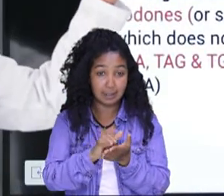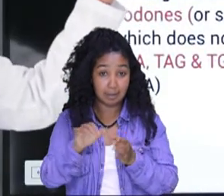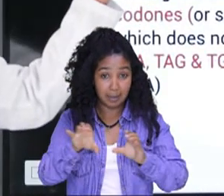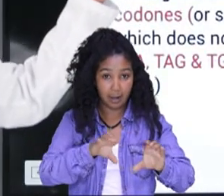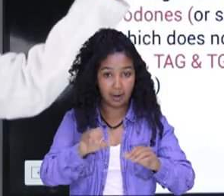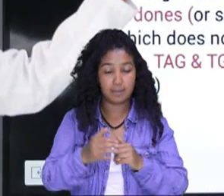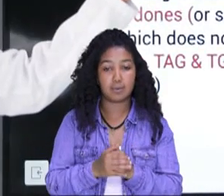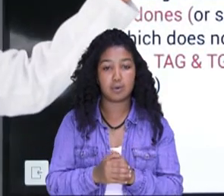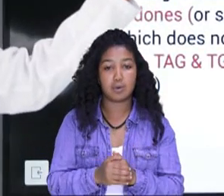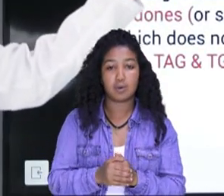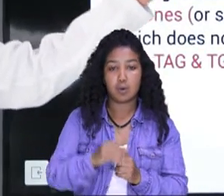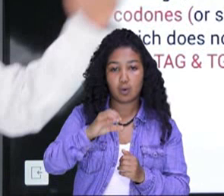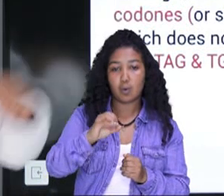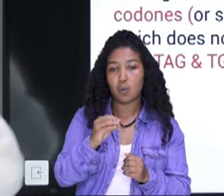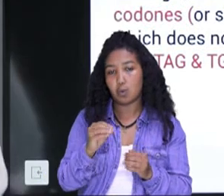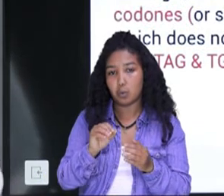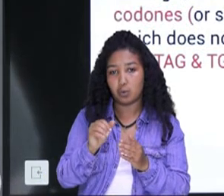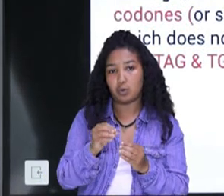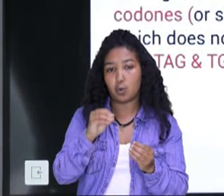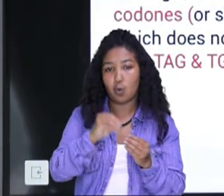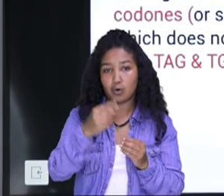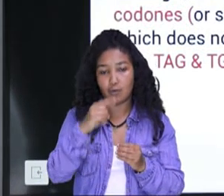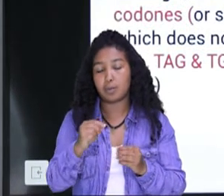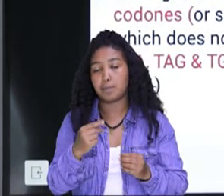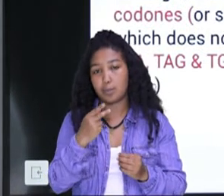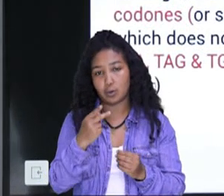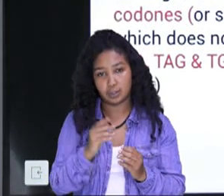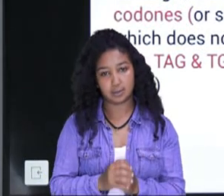up code for proteins.